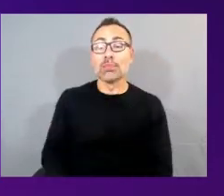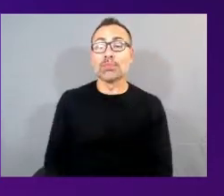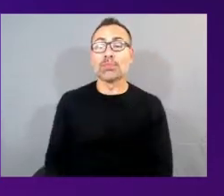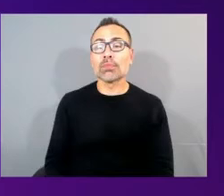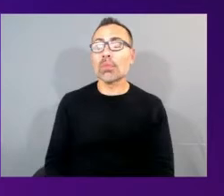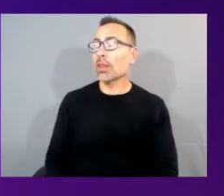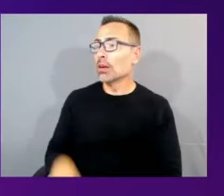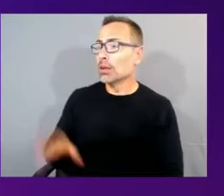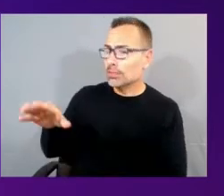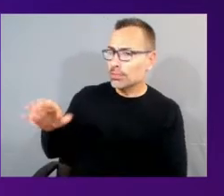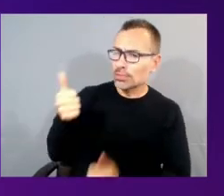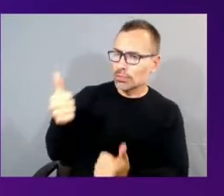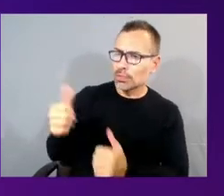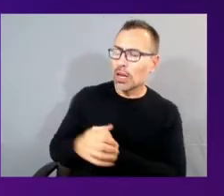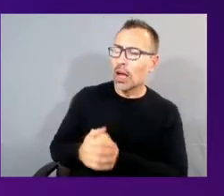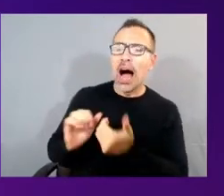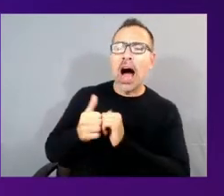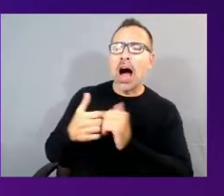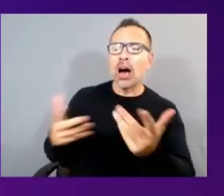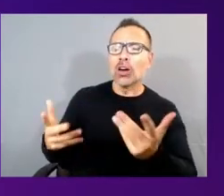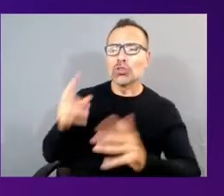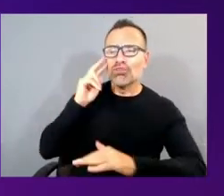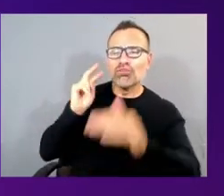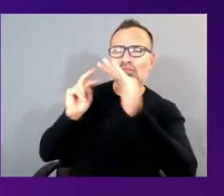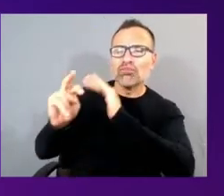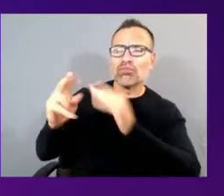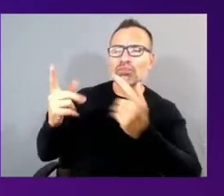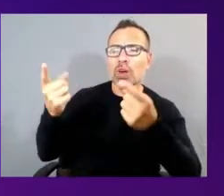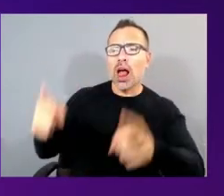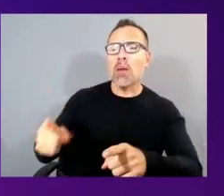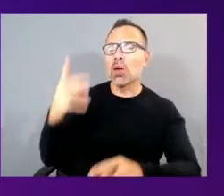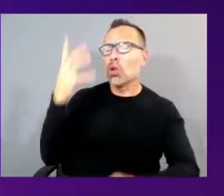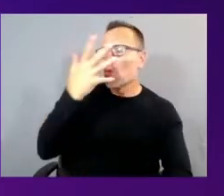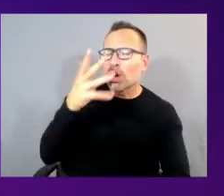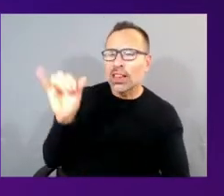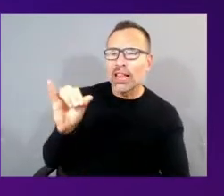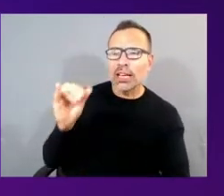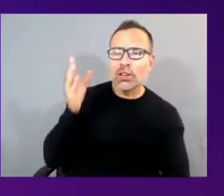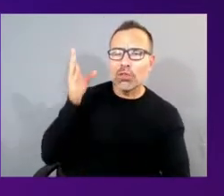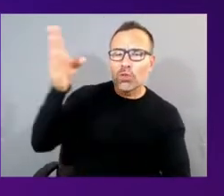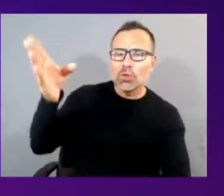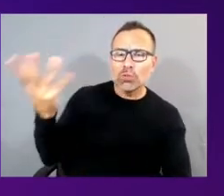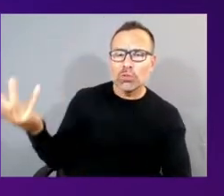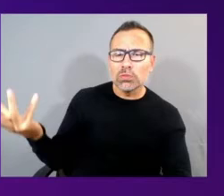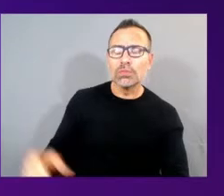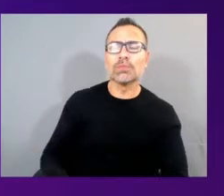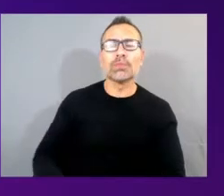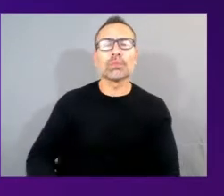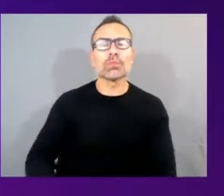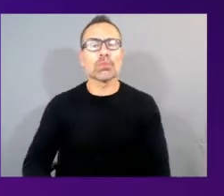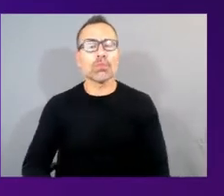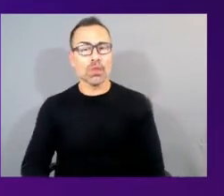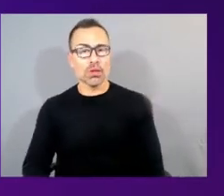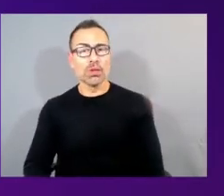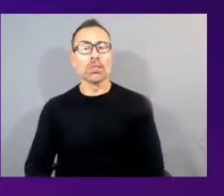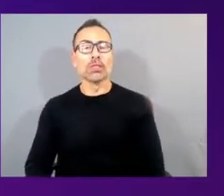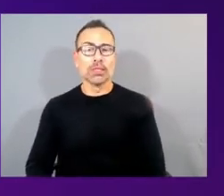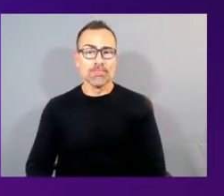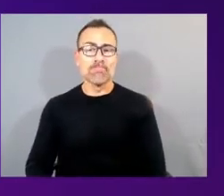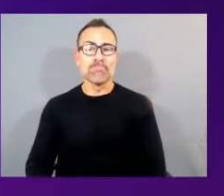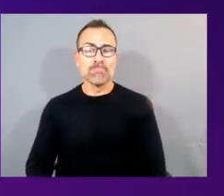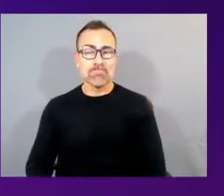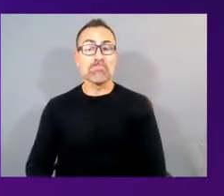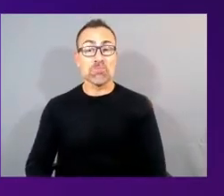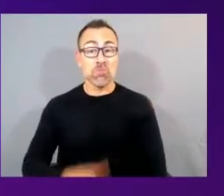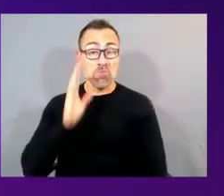services and smart devices moving forward to serve your customers? So we will end up launching multiple access solutions